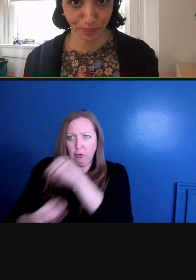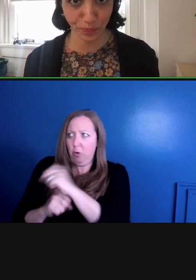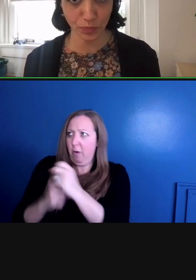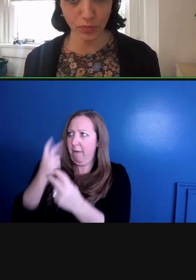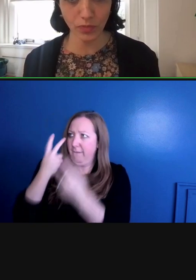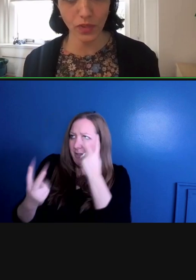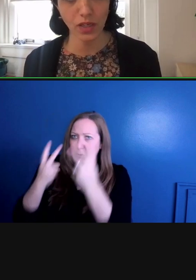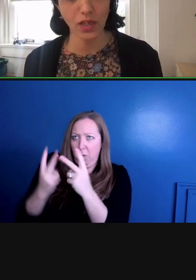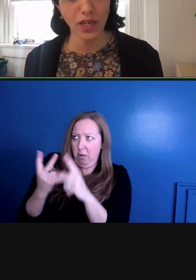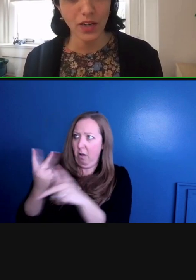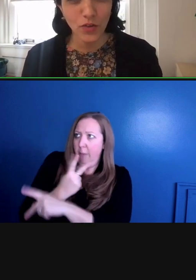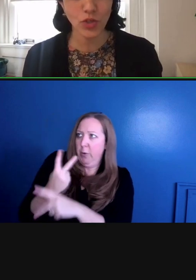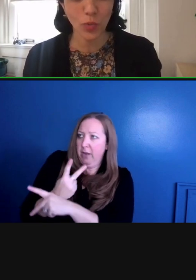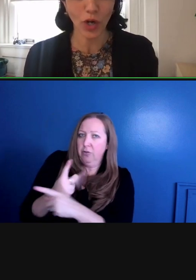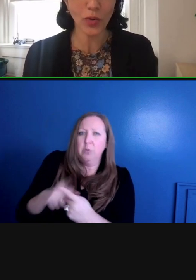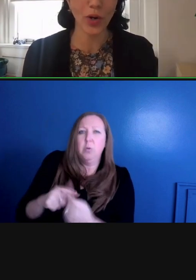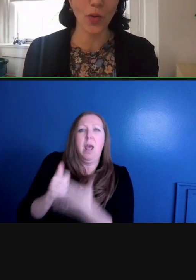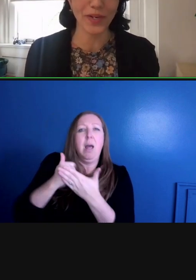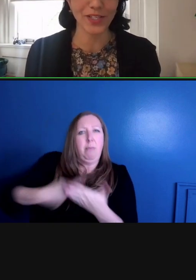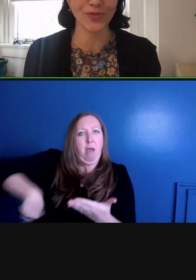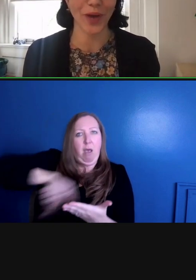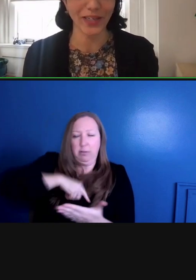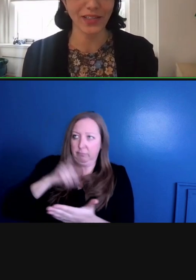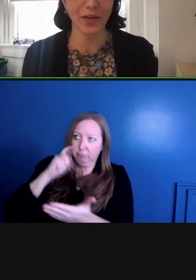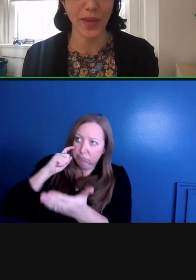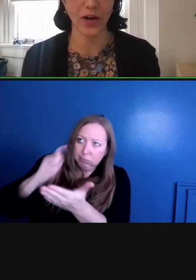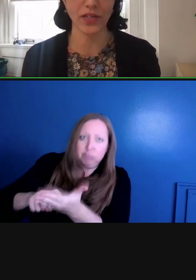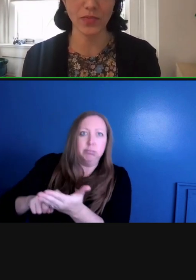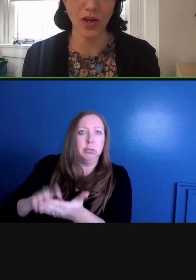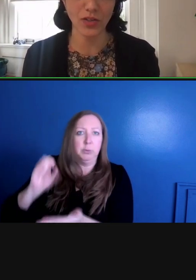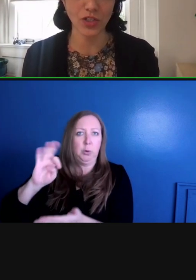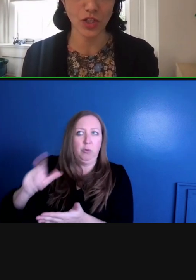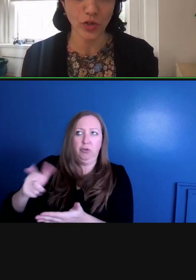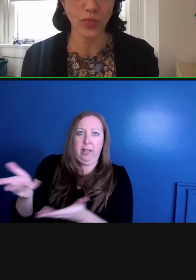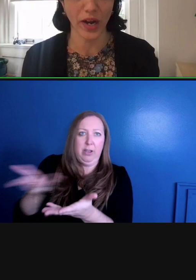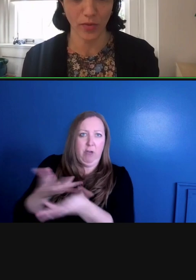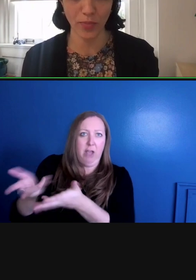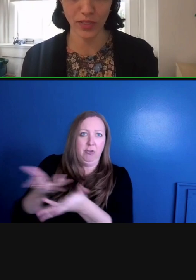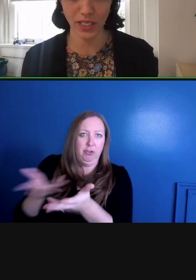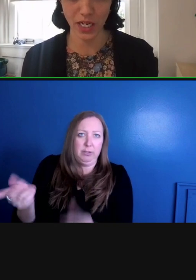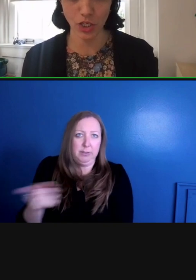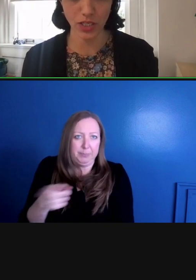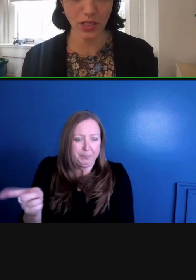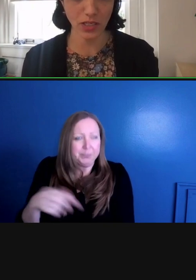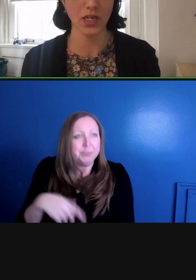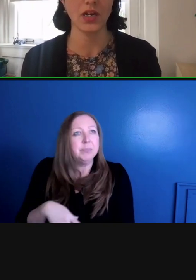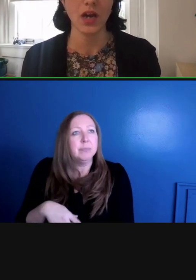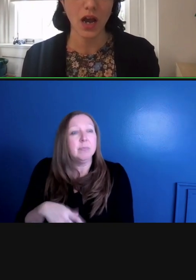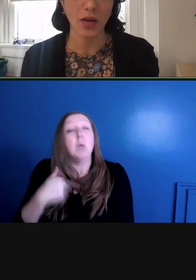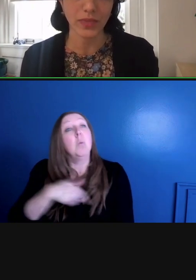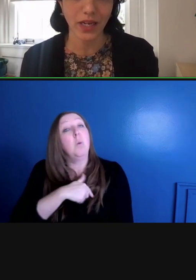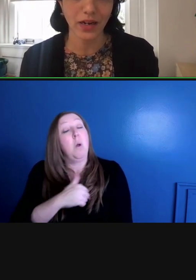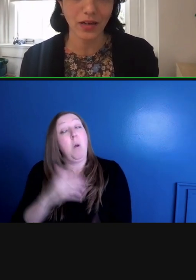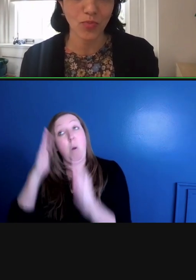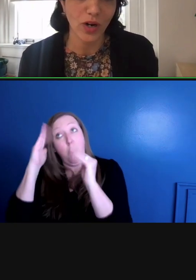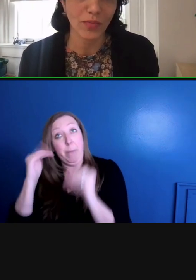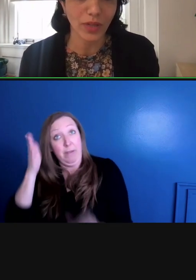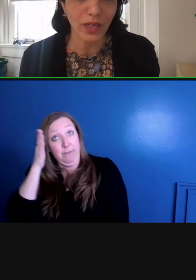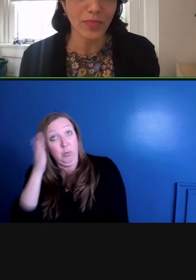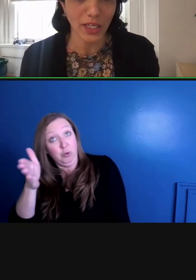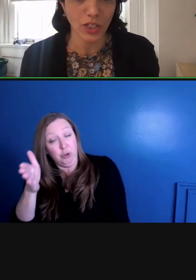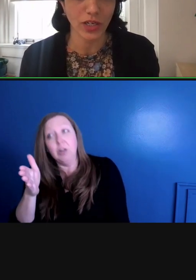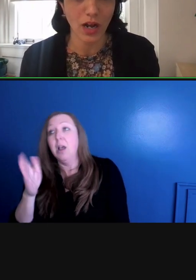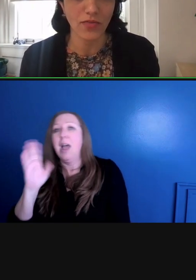interactions. In future work, we're hoping to directly compare these models to brain representations to gain a